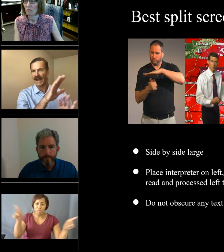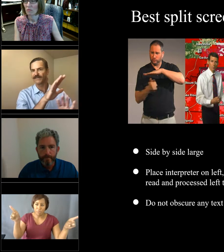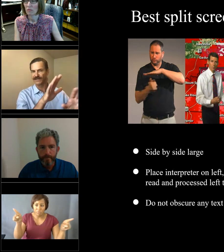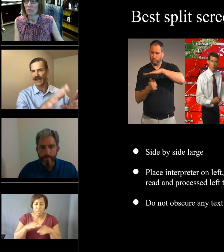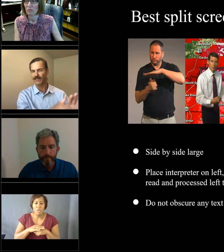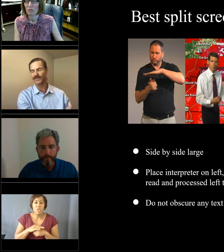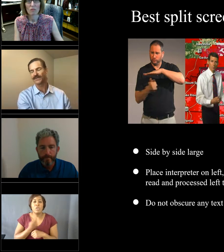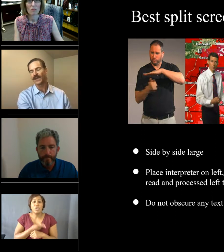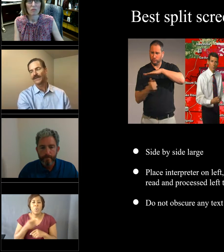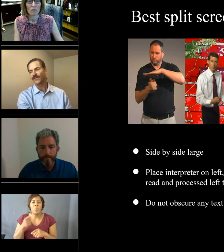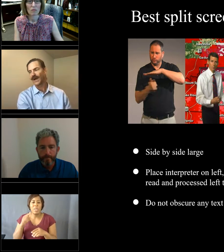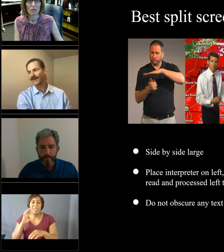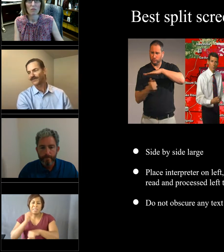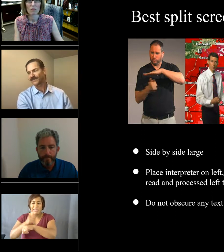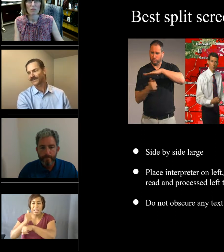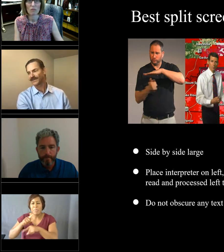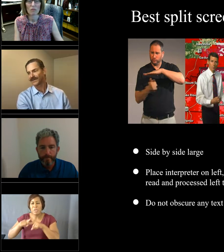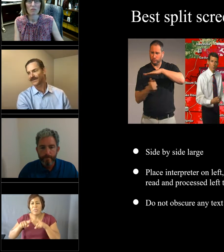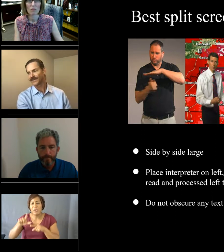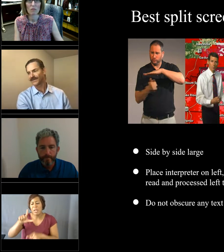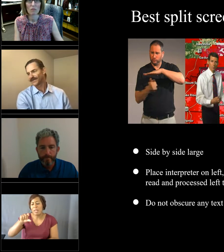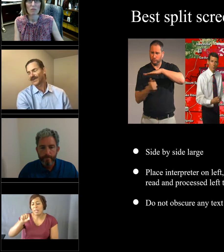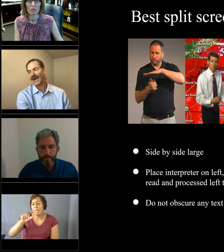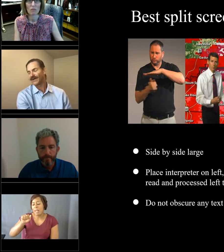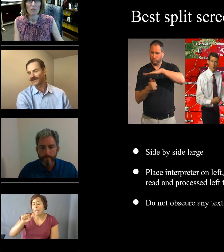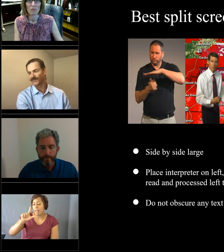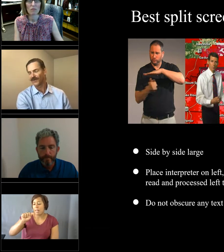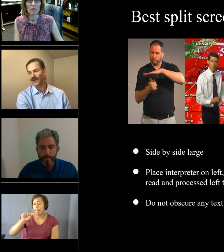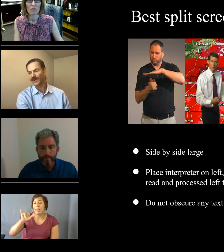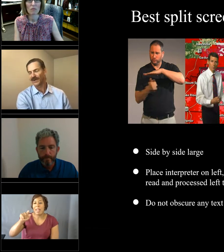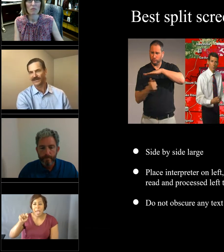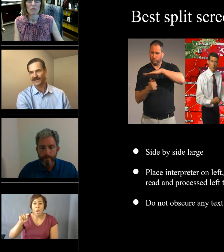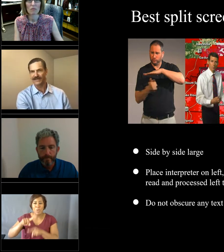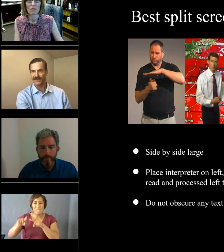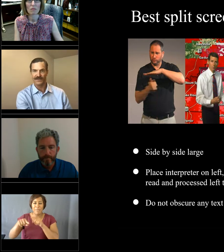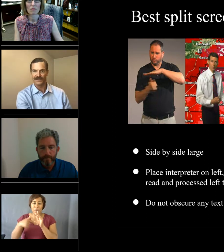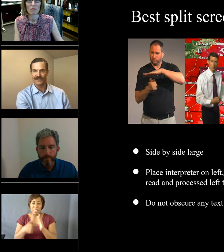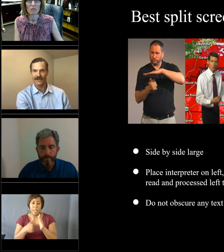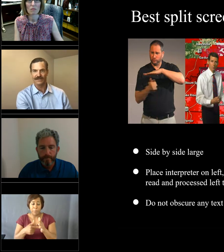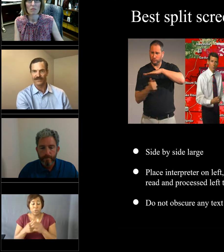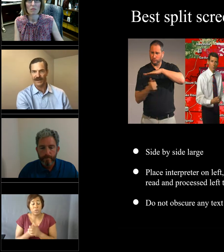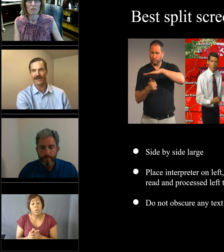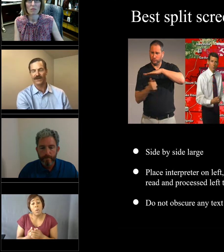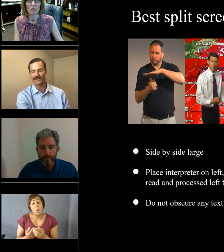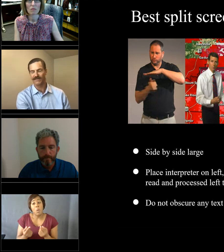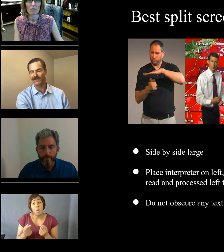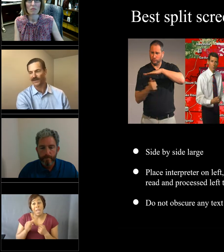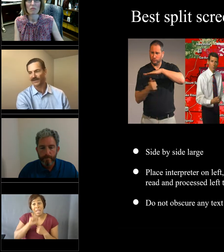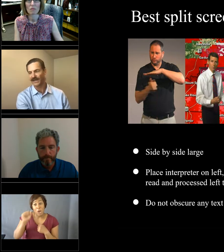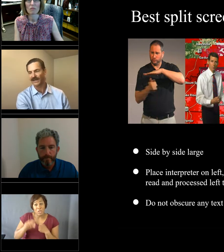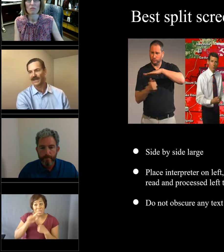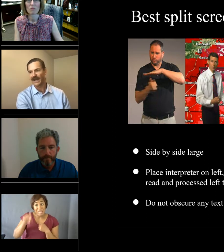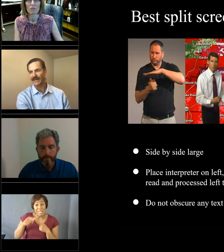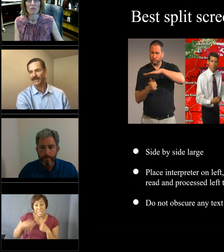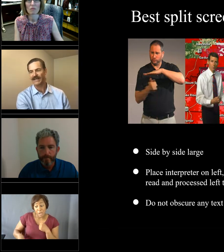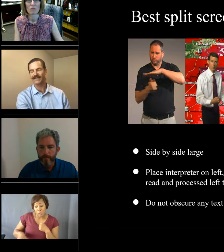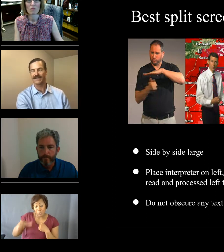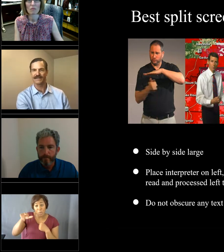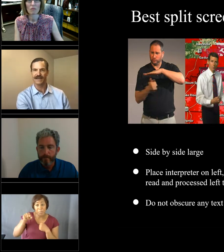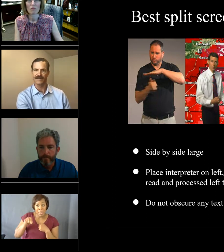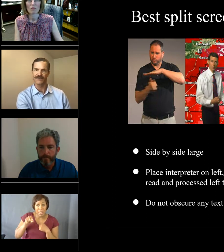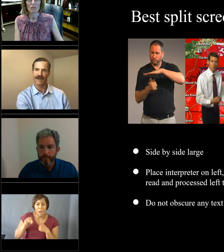different layouts and samples. When I was a child growing up in Austin, Texas, which has a very large deaf community,